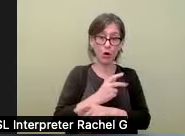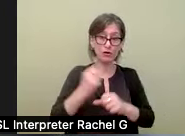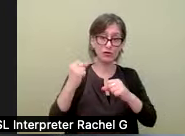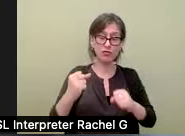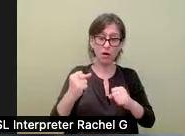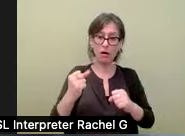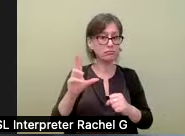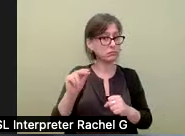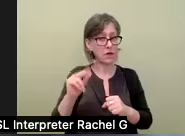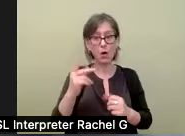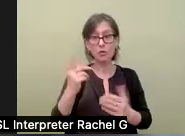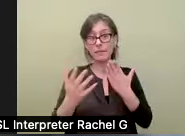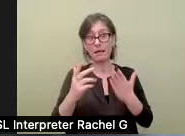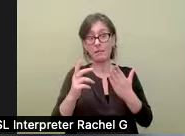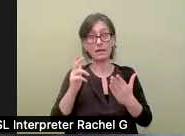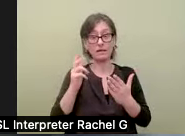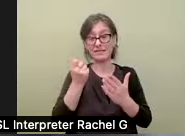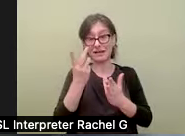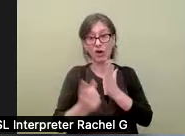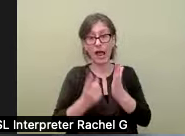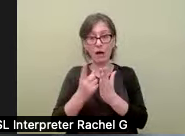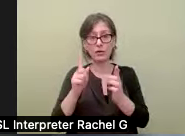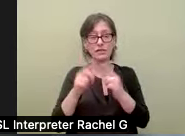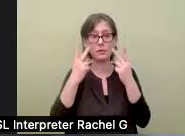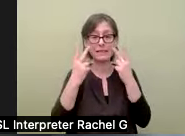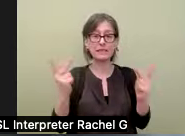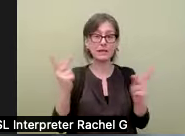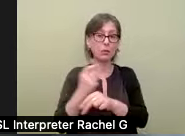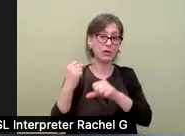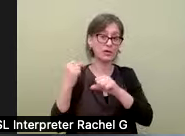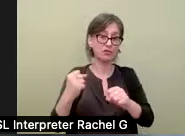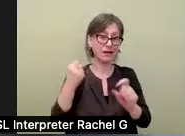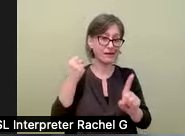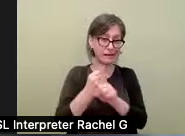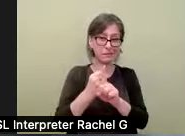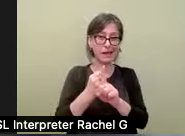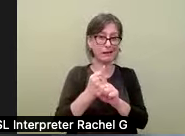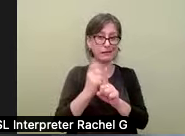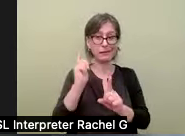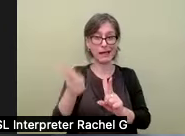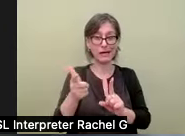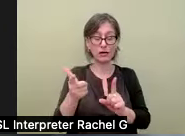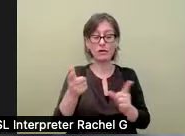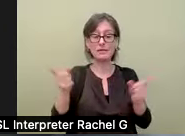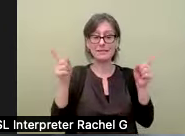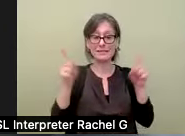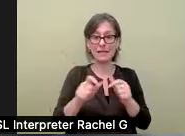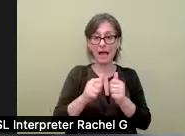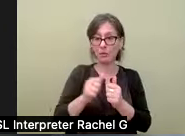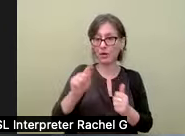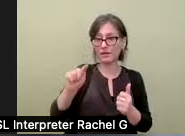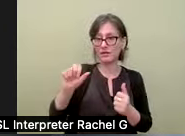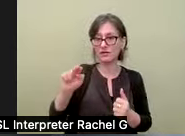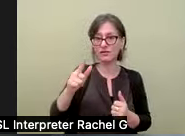before we see the strongest, most impactful waves arriving. So as we experienced in Tonga, many folks thought that those